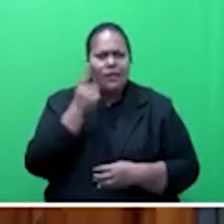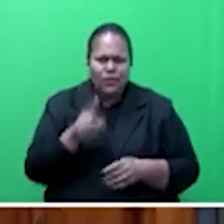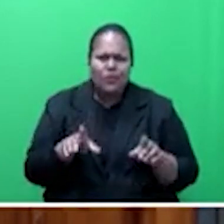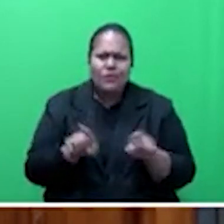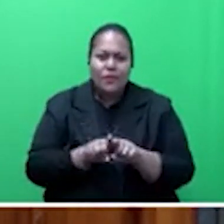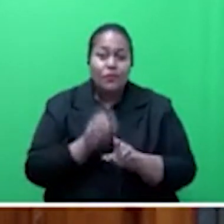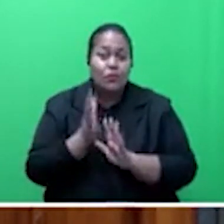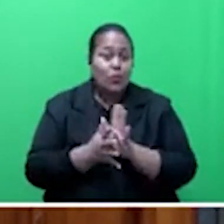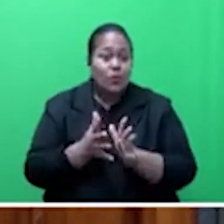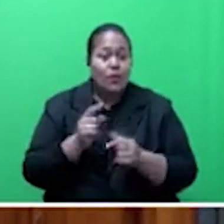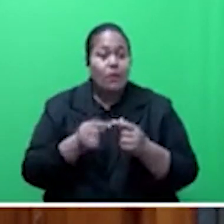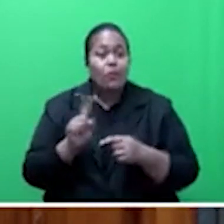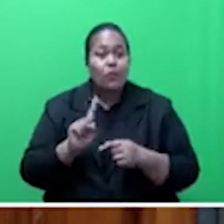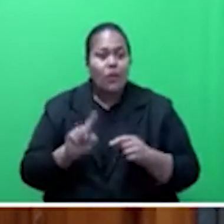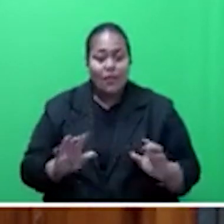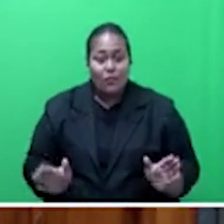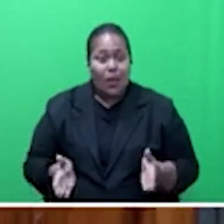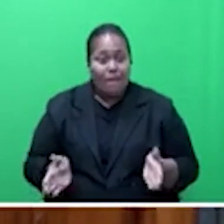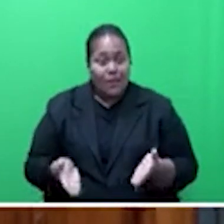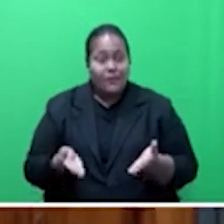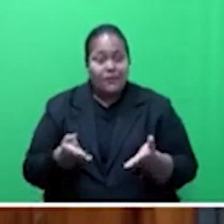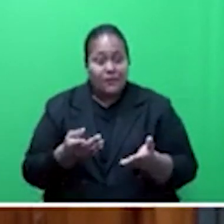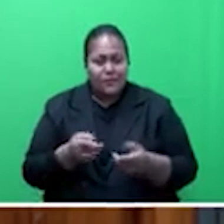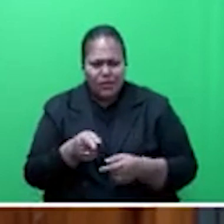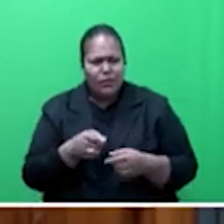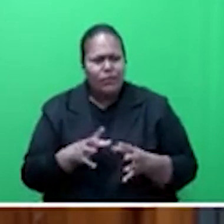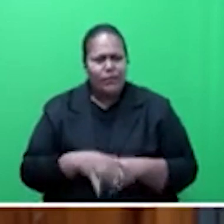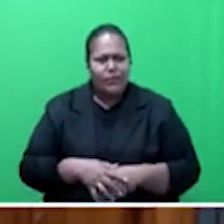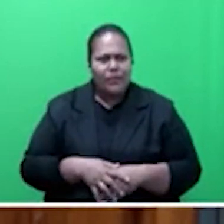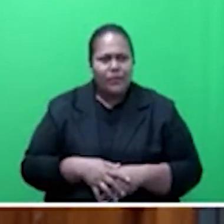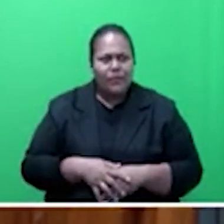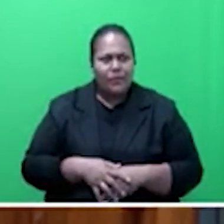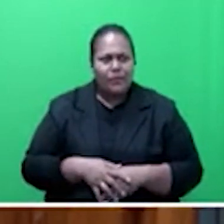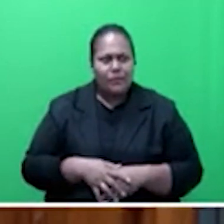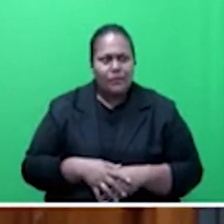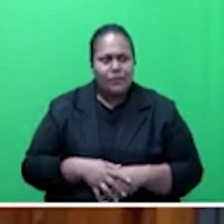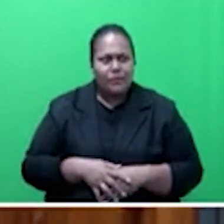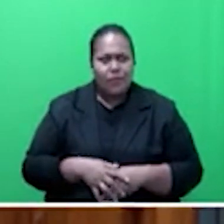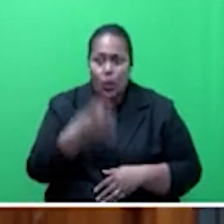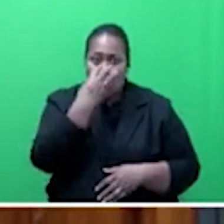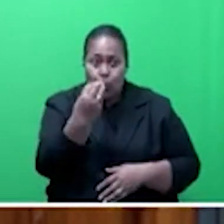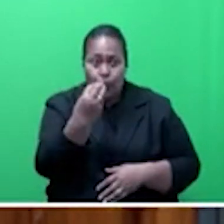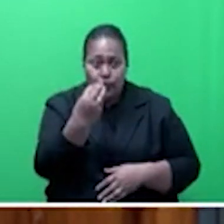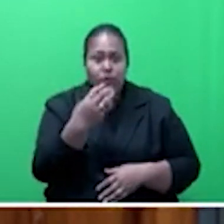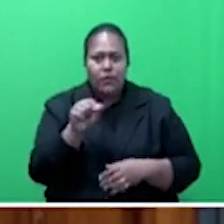Okay? Yeah. When the wolf actually did come, you know, people did not react to it.